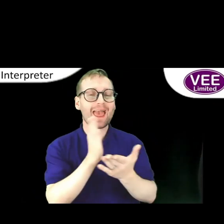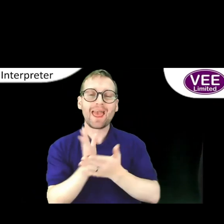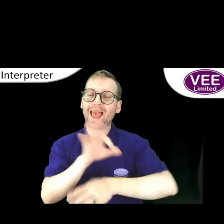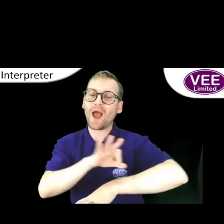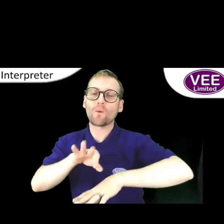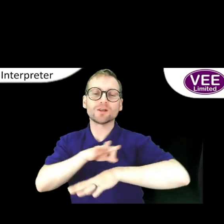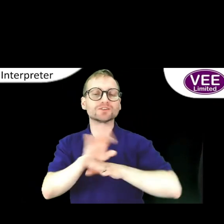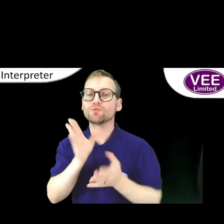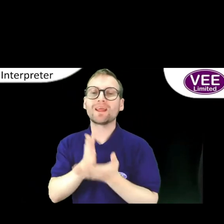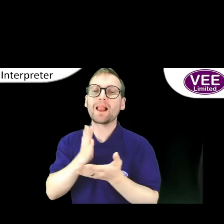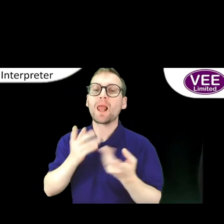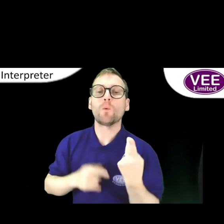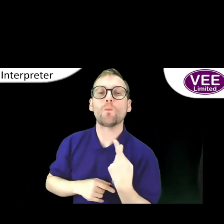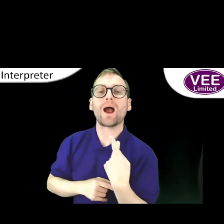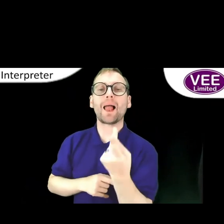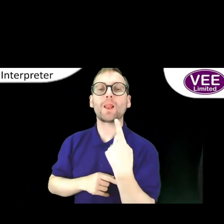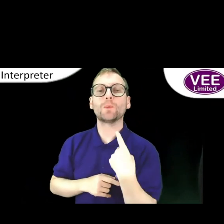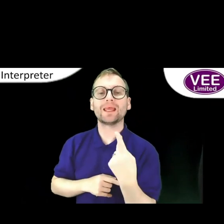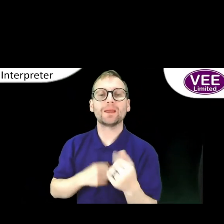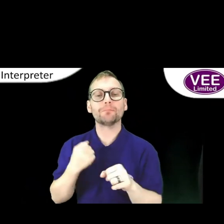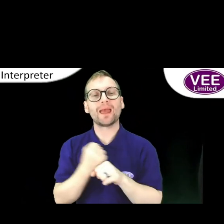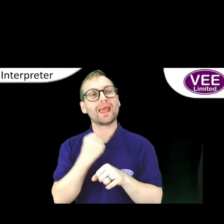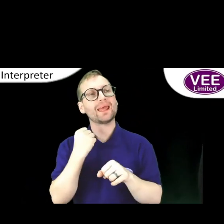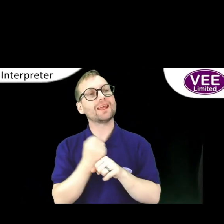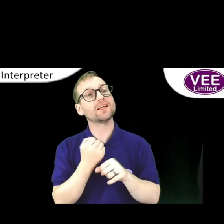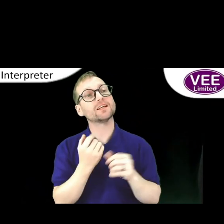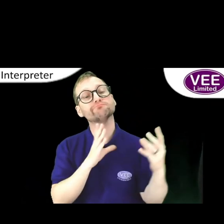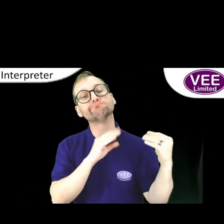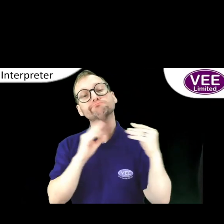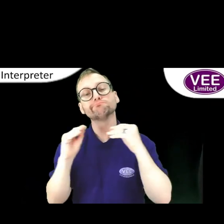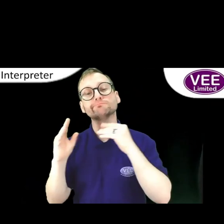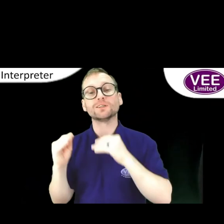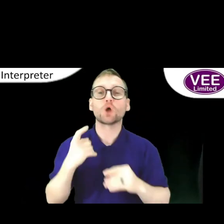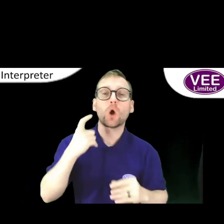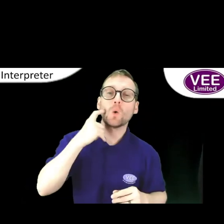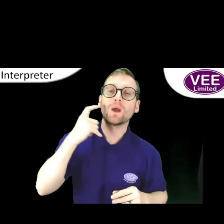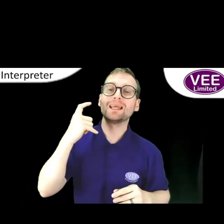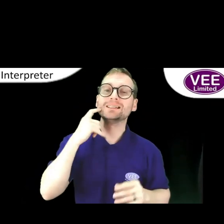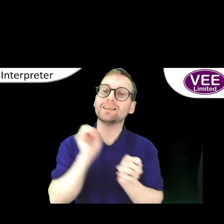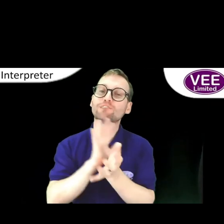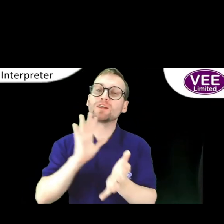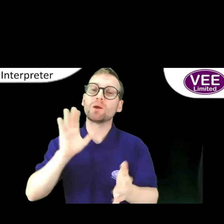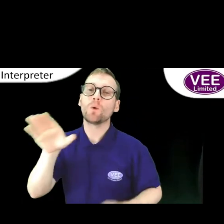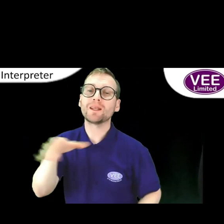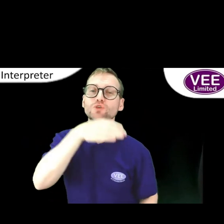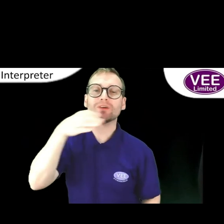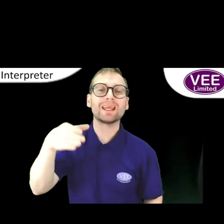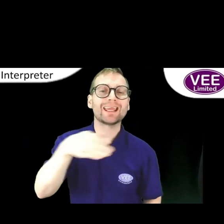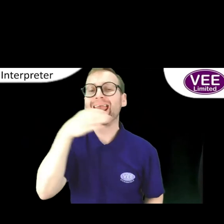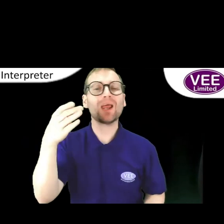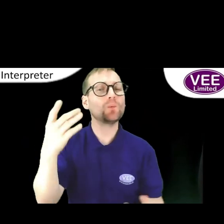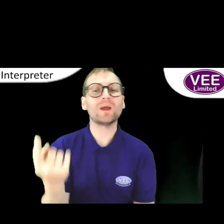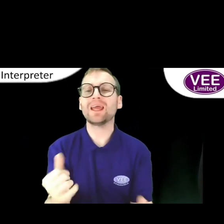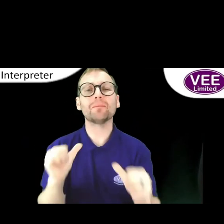we'll, while we may. So be easy and free when you're